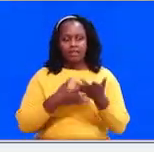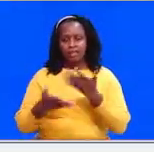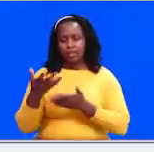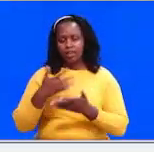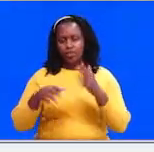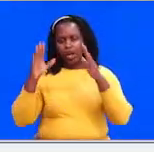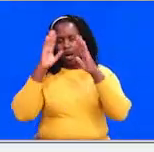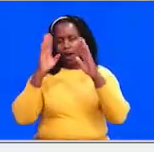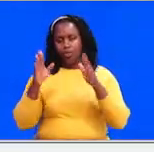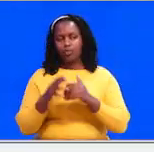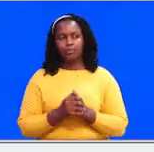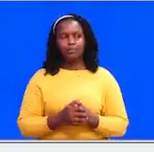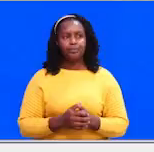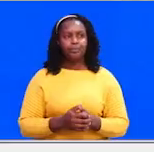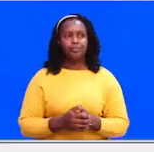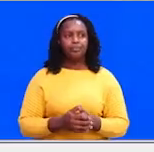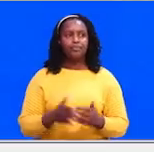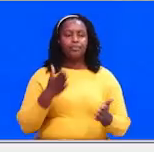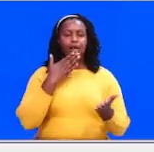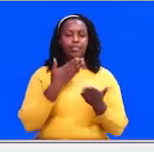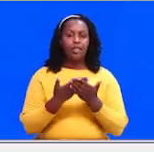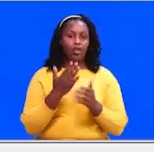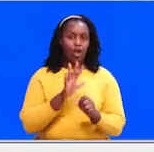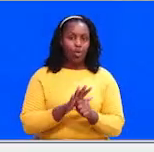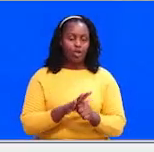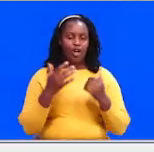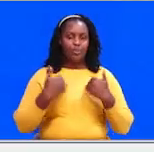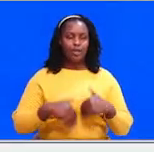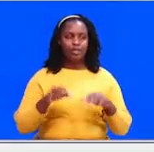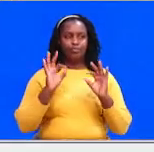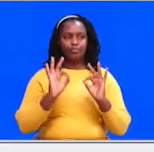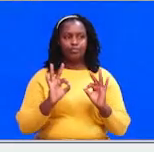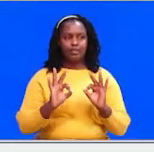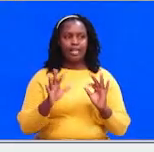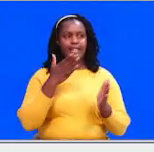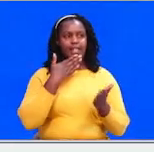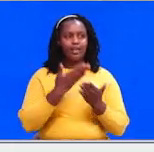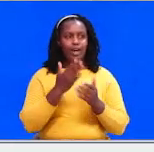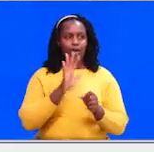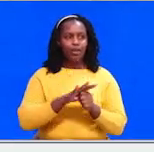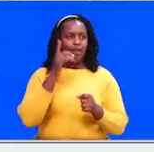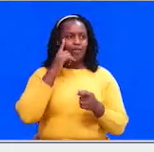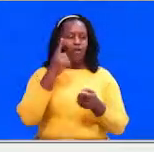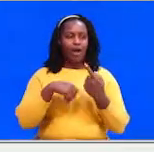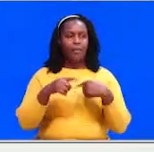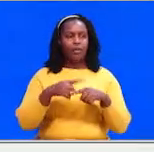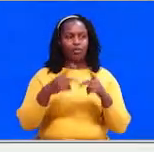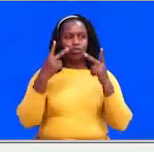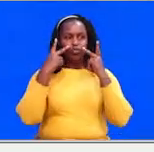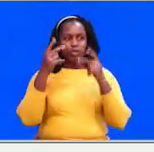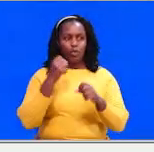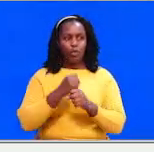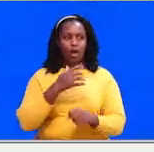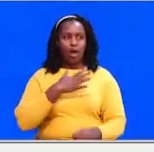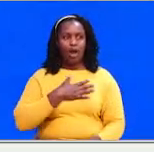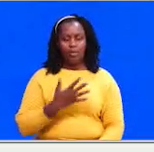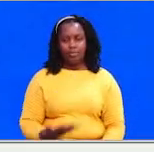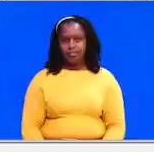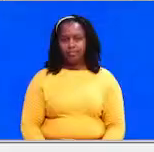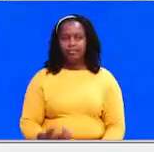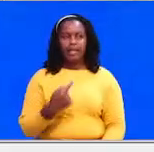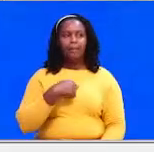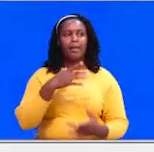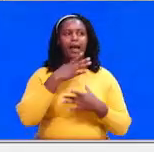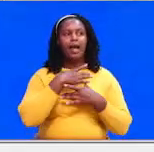you? I'm fine, thank you. And thank you for making time to come here to see our green work. I mean, I love the fact that we're standing here,